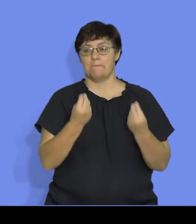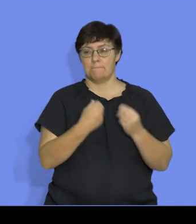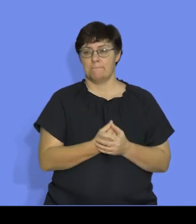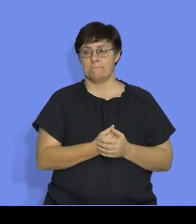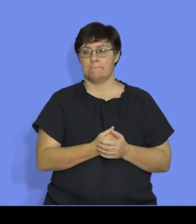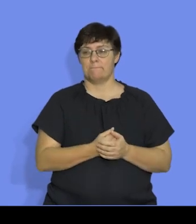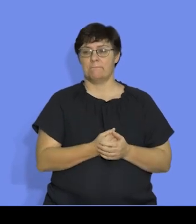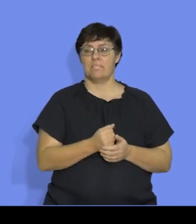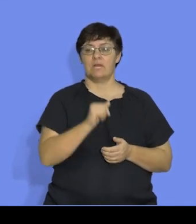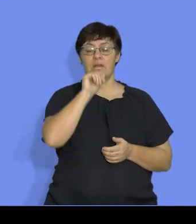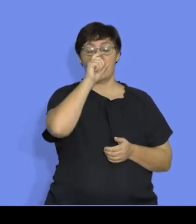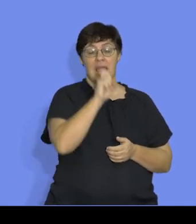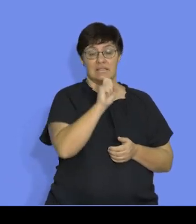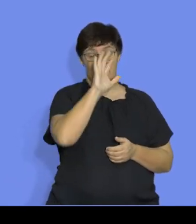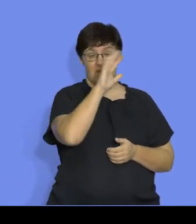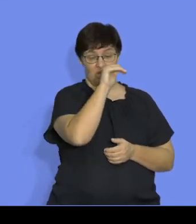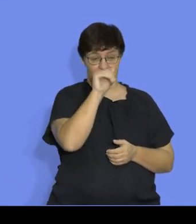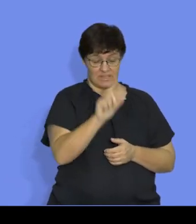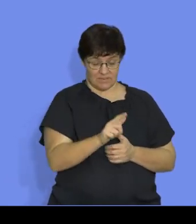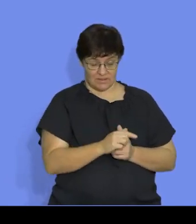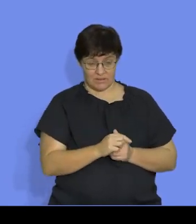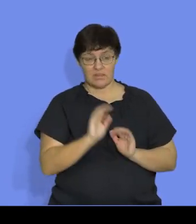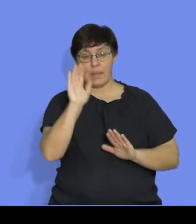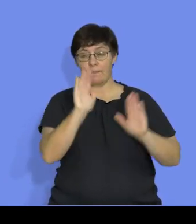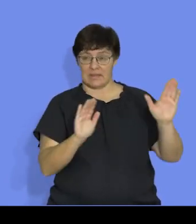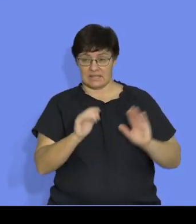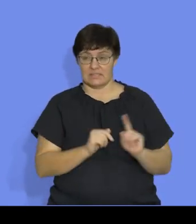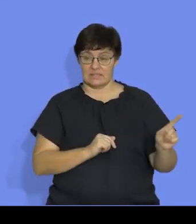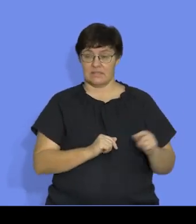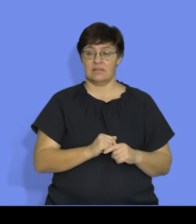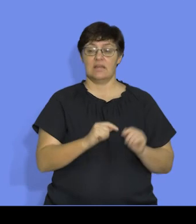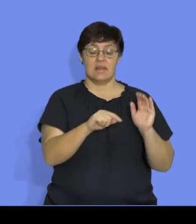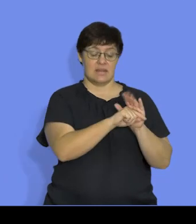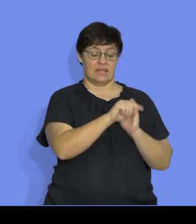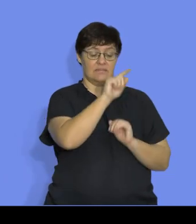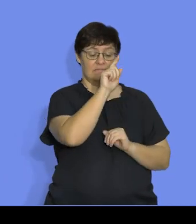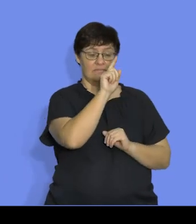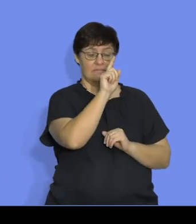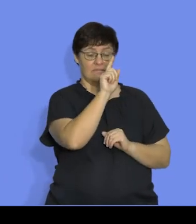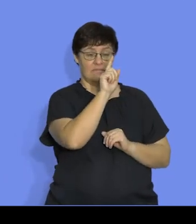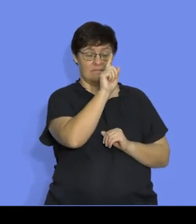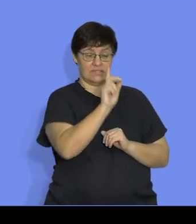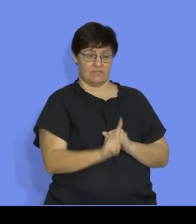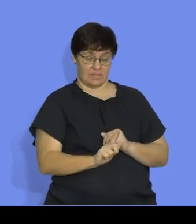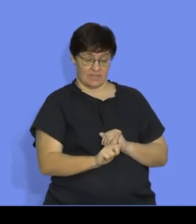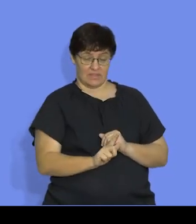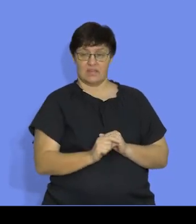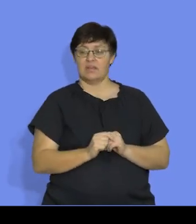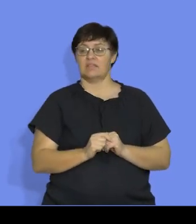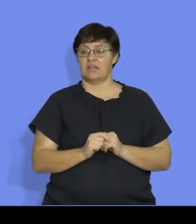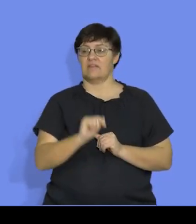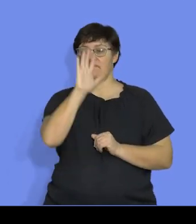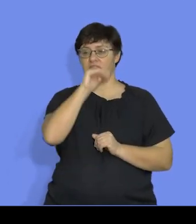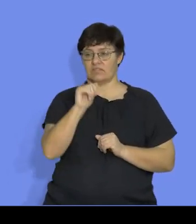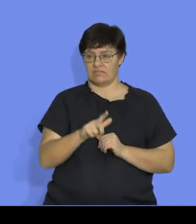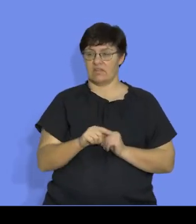that when x is 5 over 7, the pattern goes negative a seventh, then 5 over 7, then